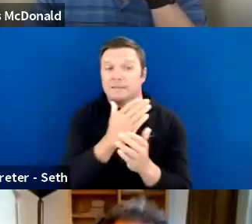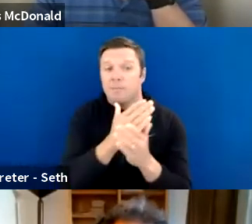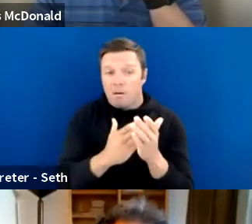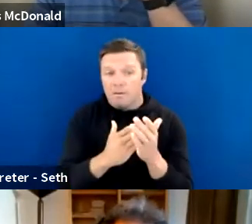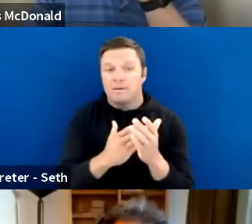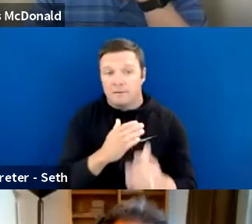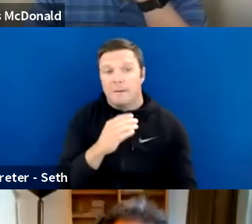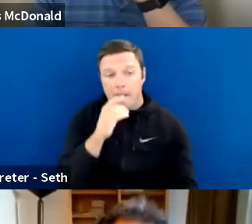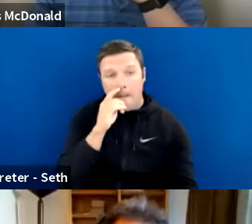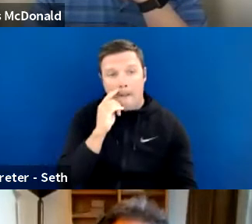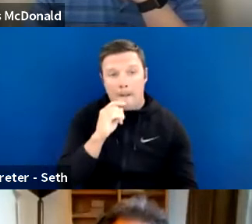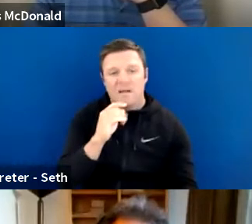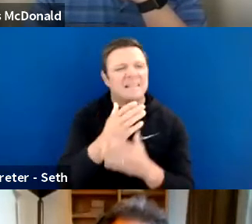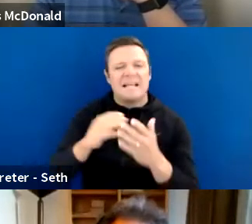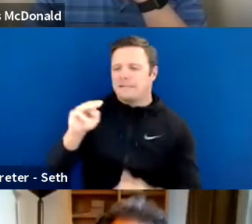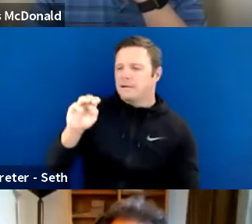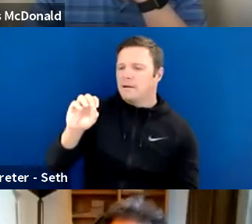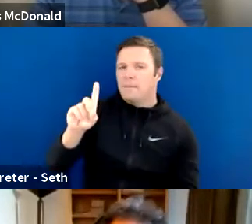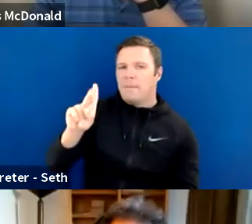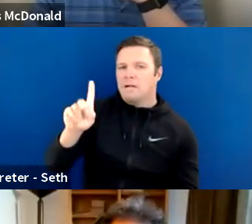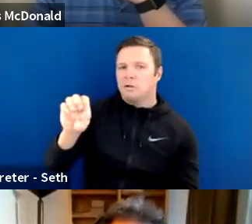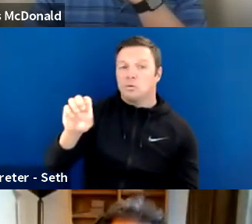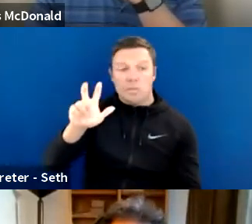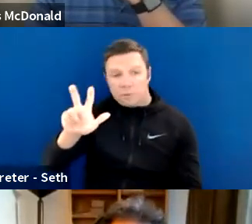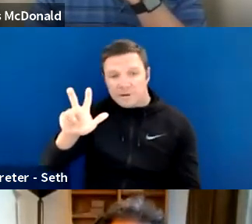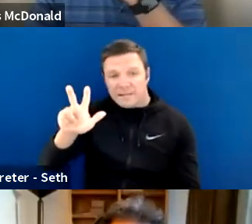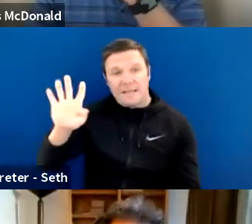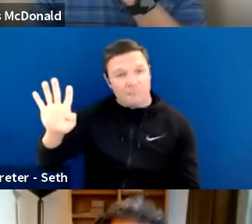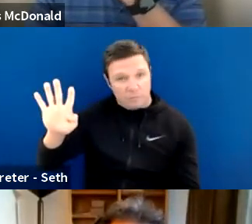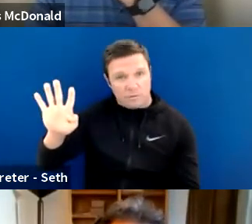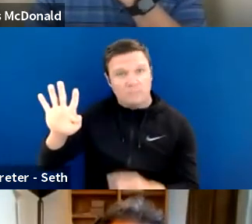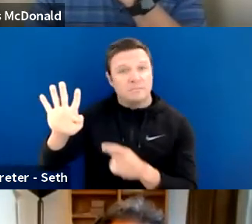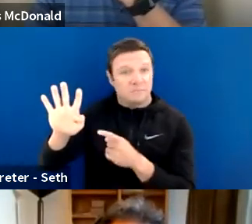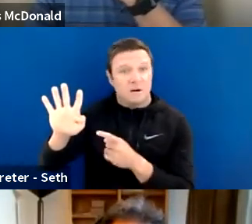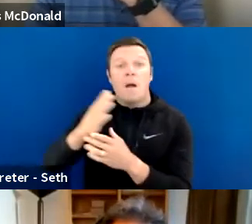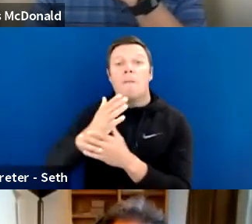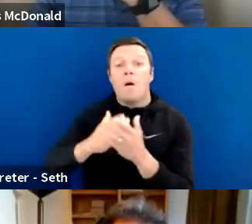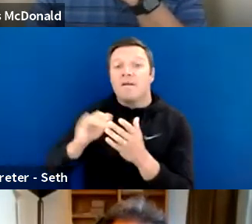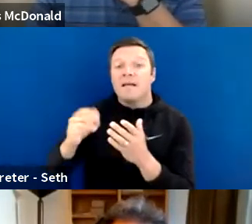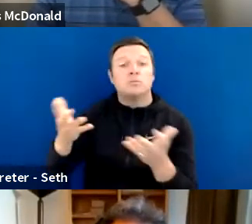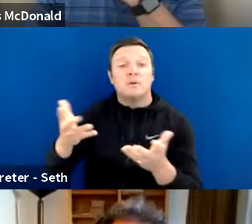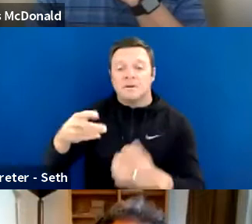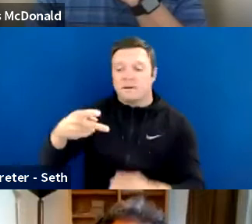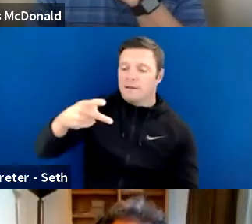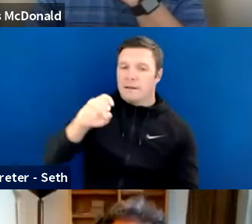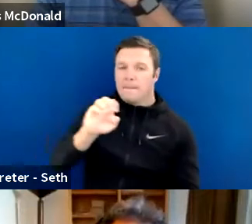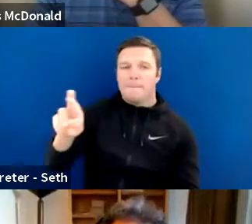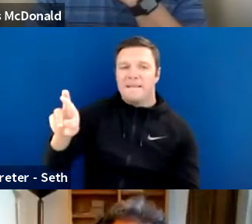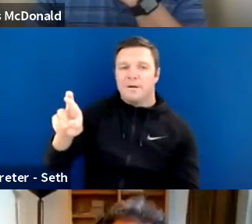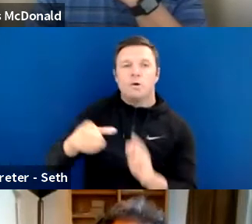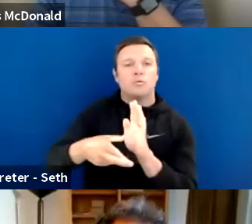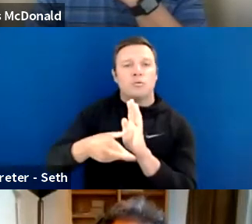the last module 3 and 4, part of that is peer review, just to give each